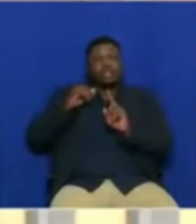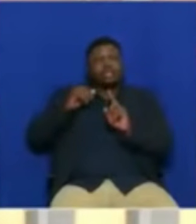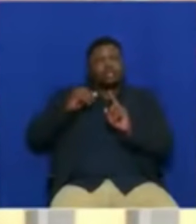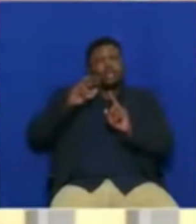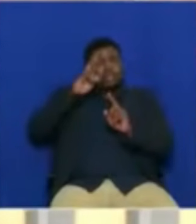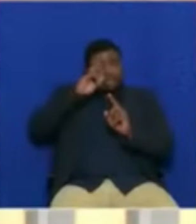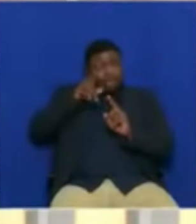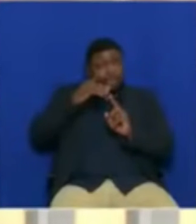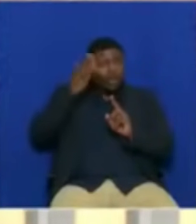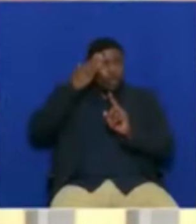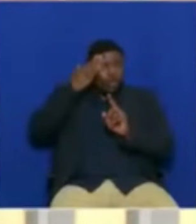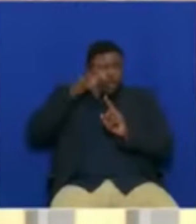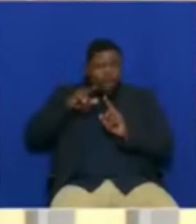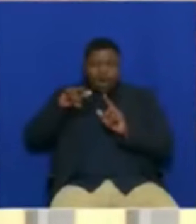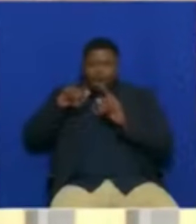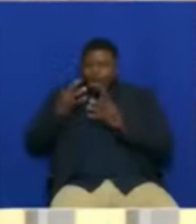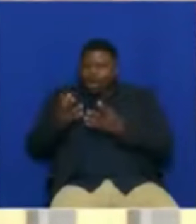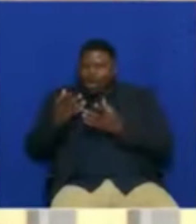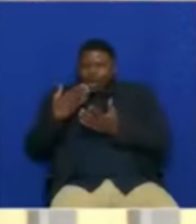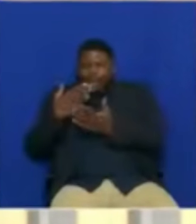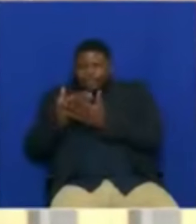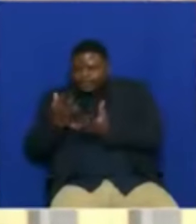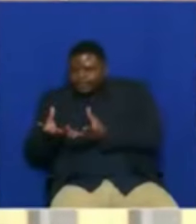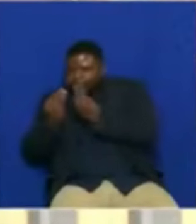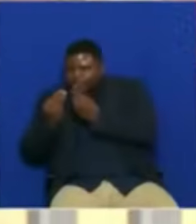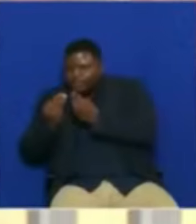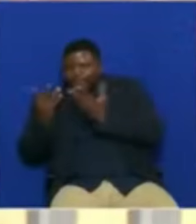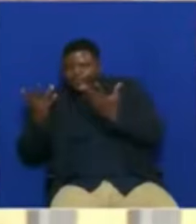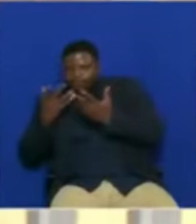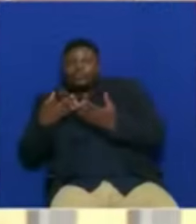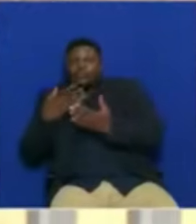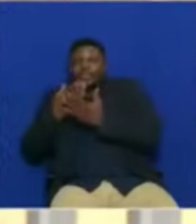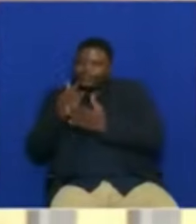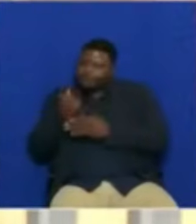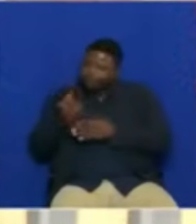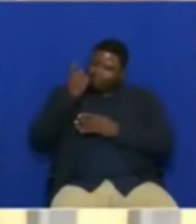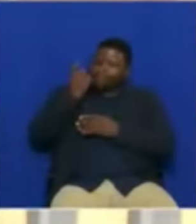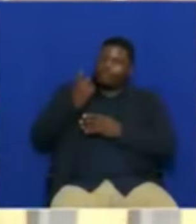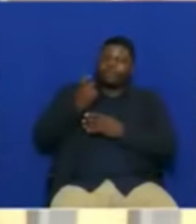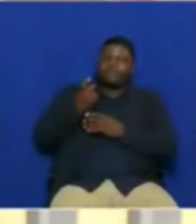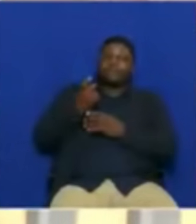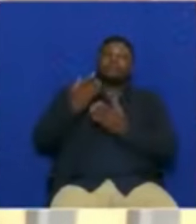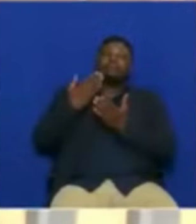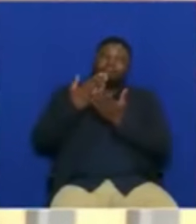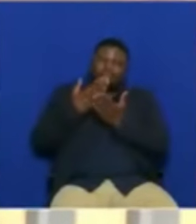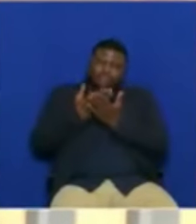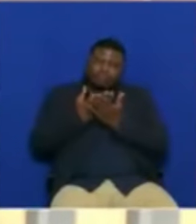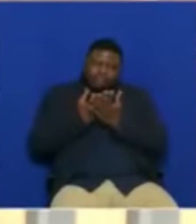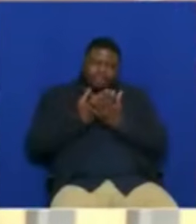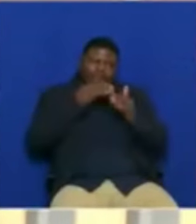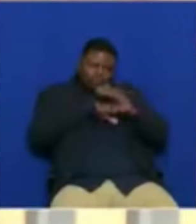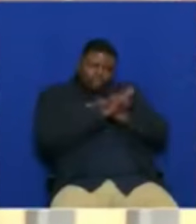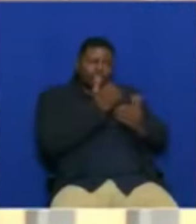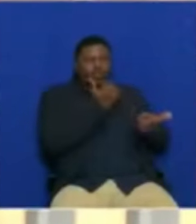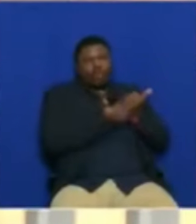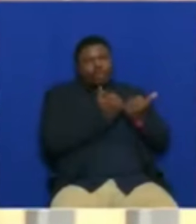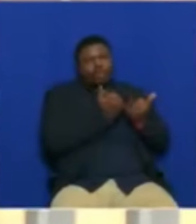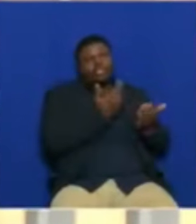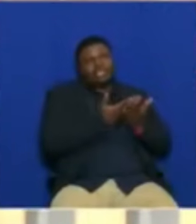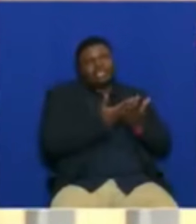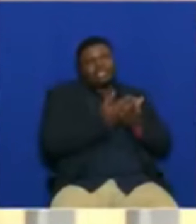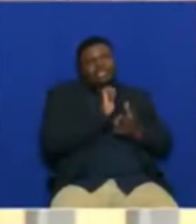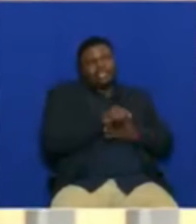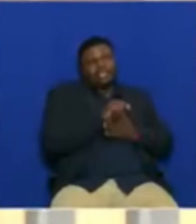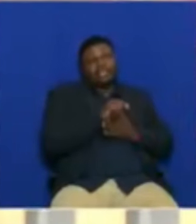with a summons to appear, notwithstanding all of that, all I look at is it's a Schedule